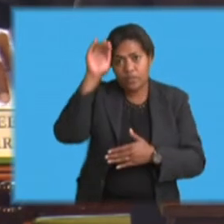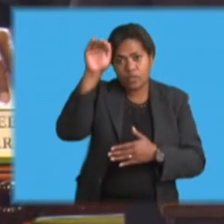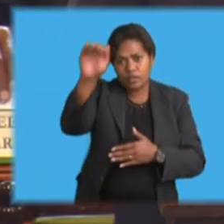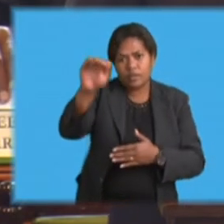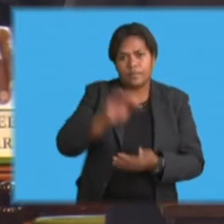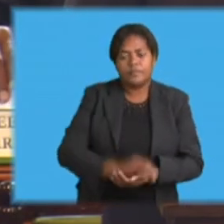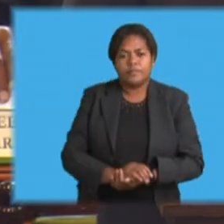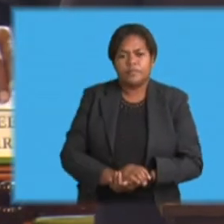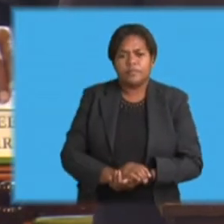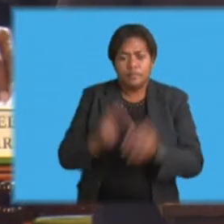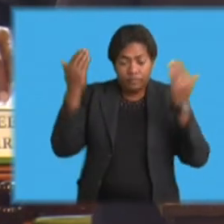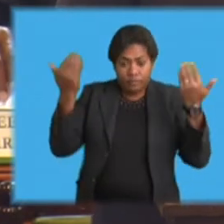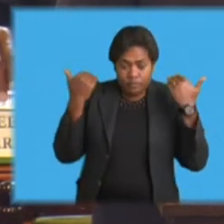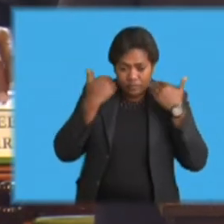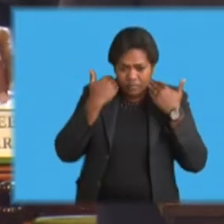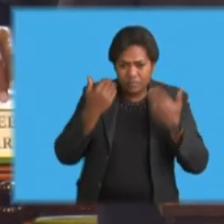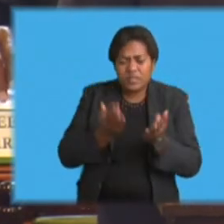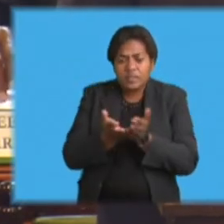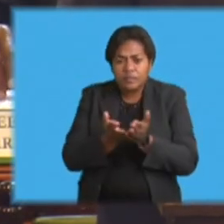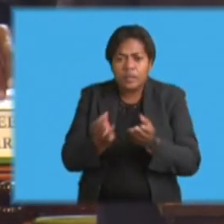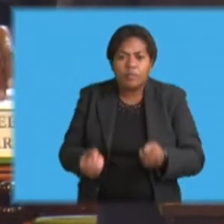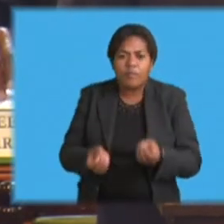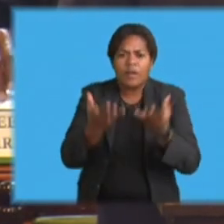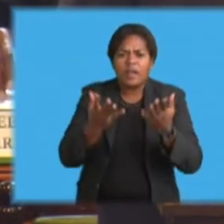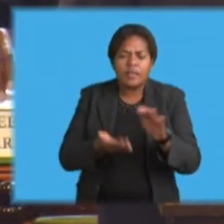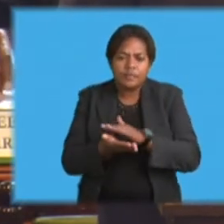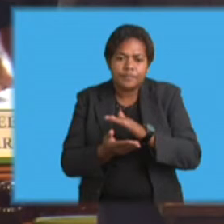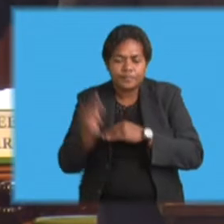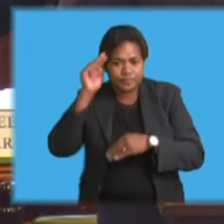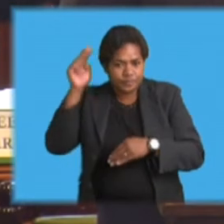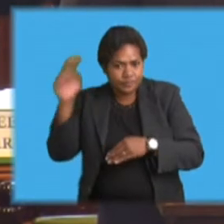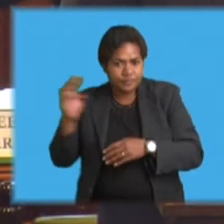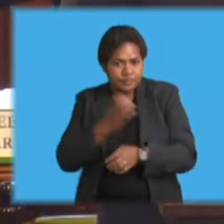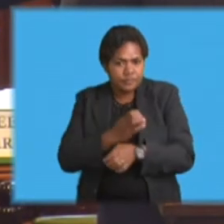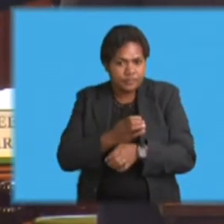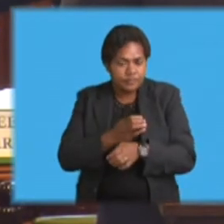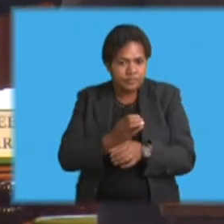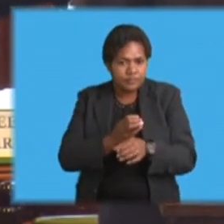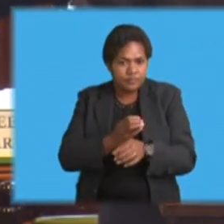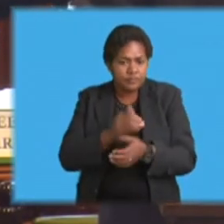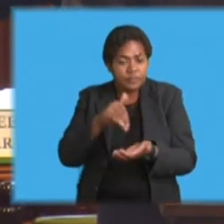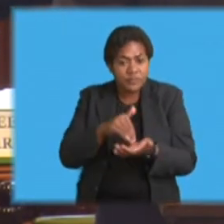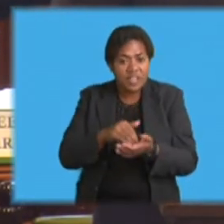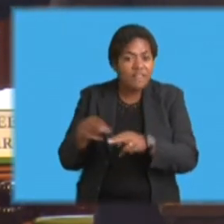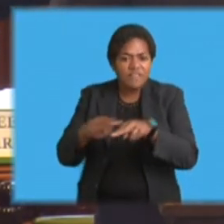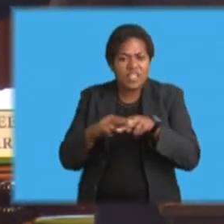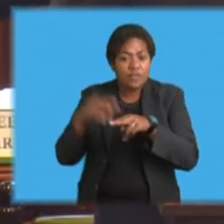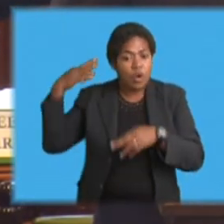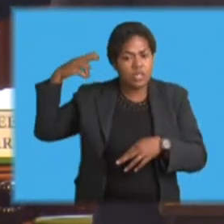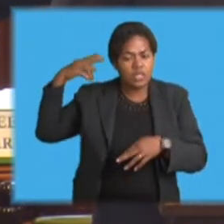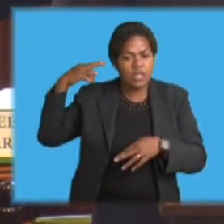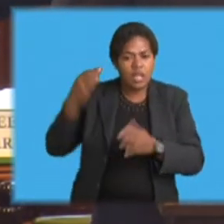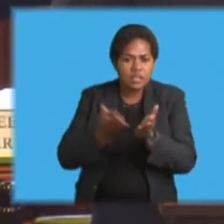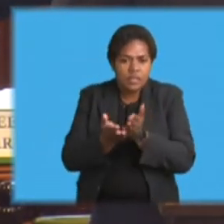Madam Speaker, the third service that we have been providing under the National Employment Centre is the Fiji Volunteer Services. Since 2012, we have